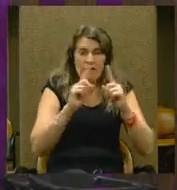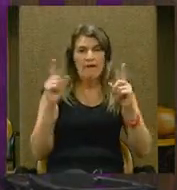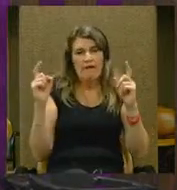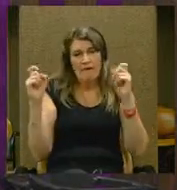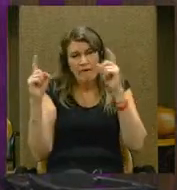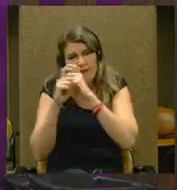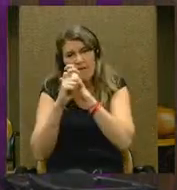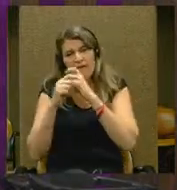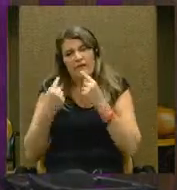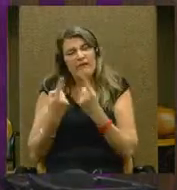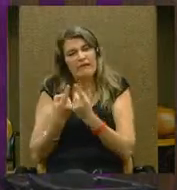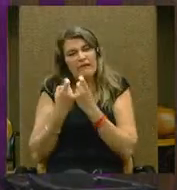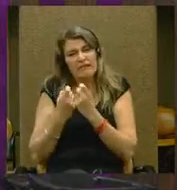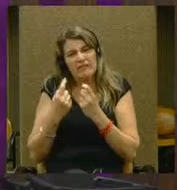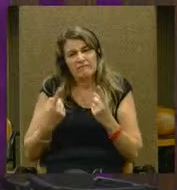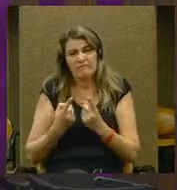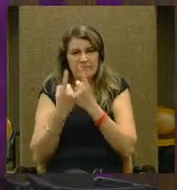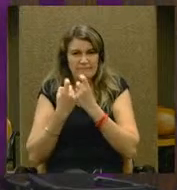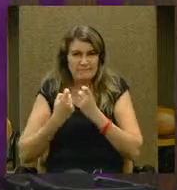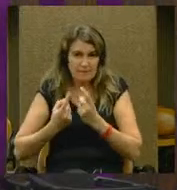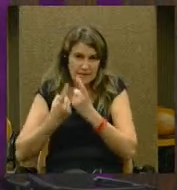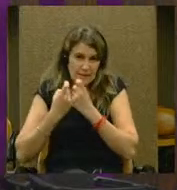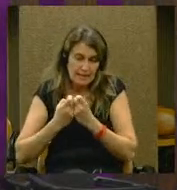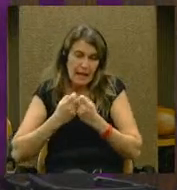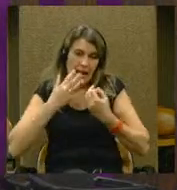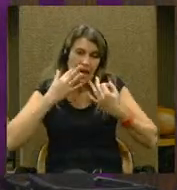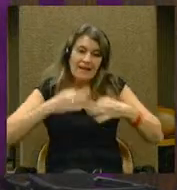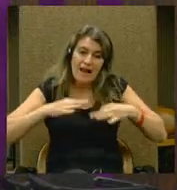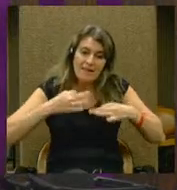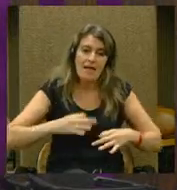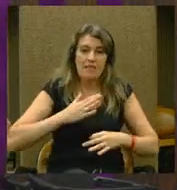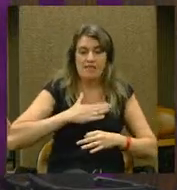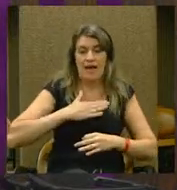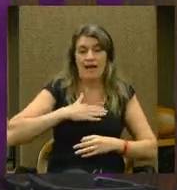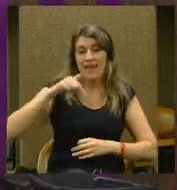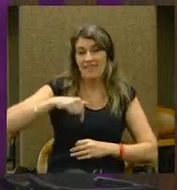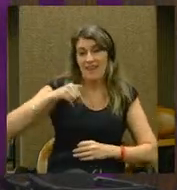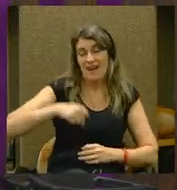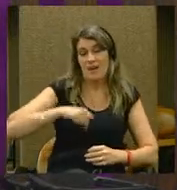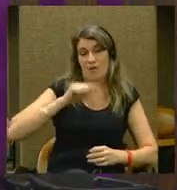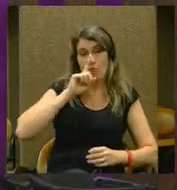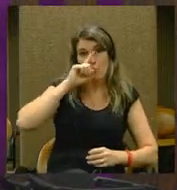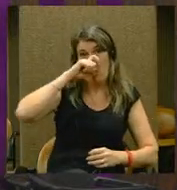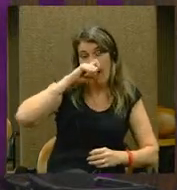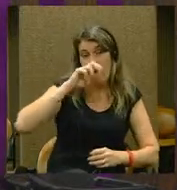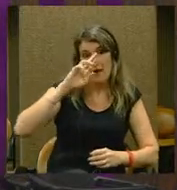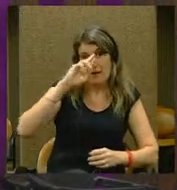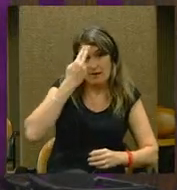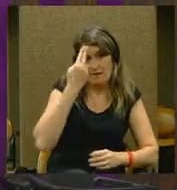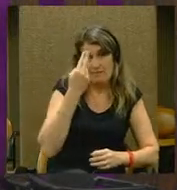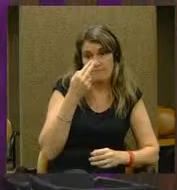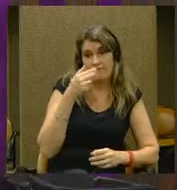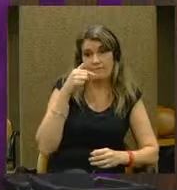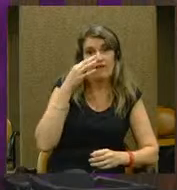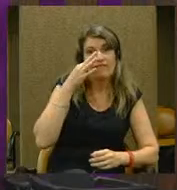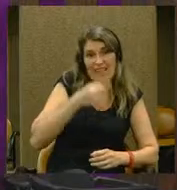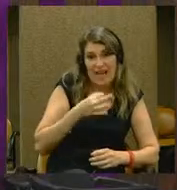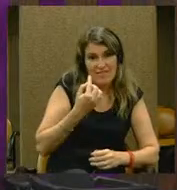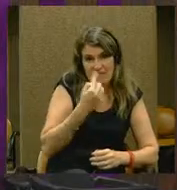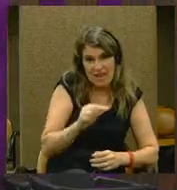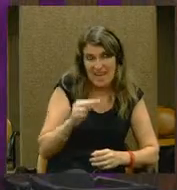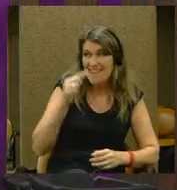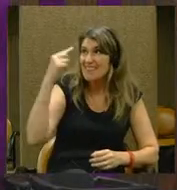with different experiences, not like us here in the South with our local reality, our